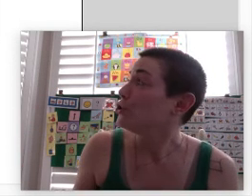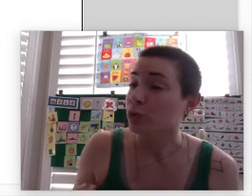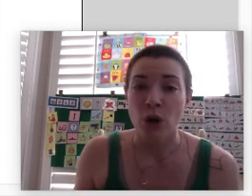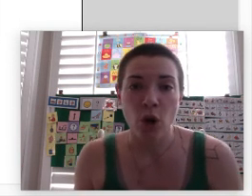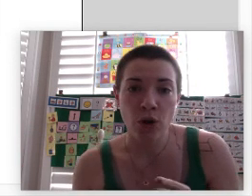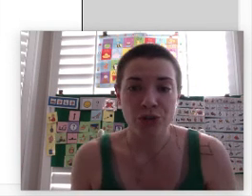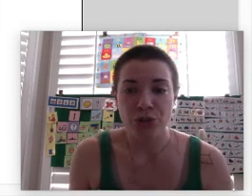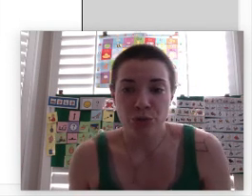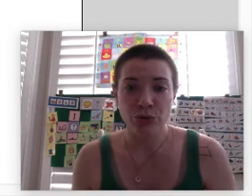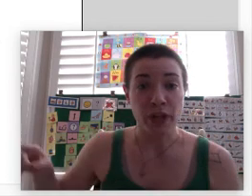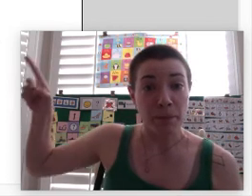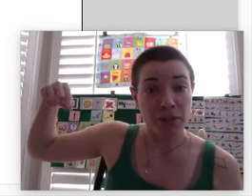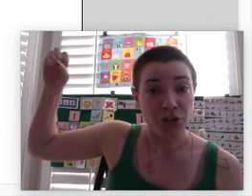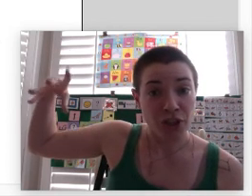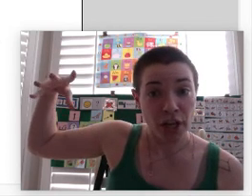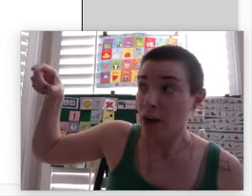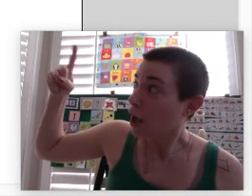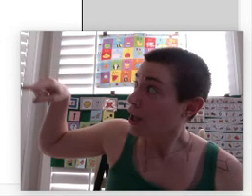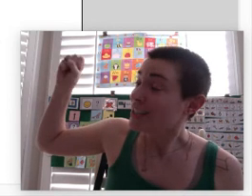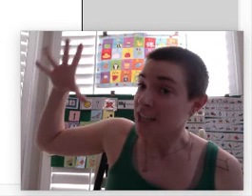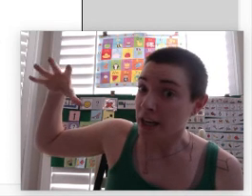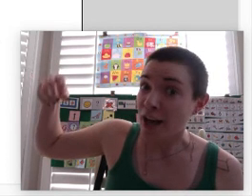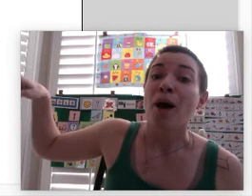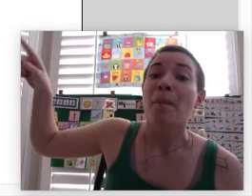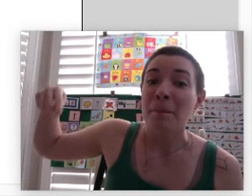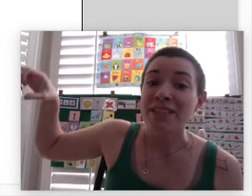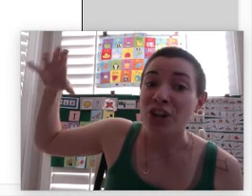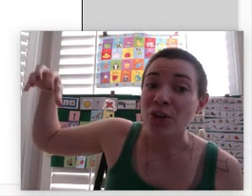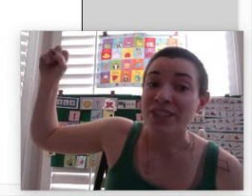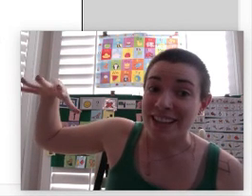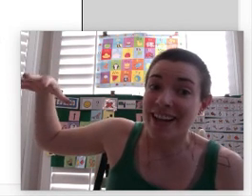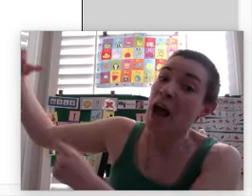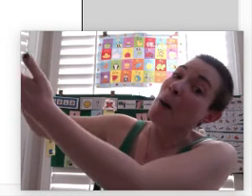a two, a one, two, three. Mr. Sun, Sun,